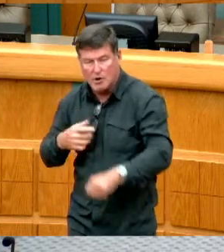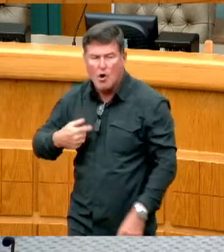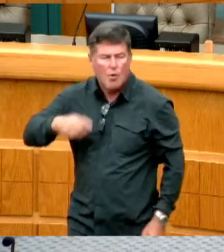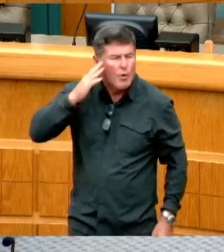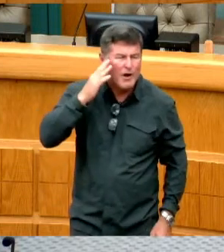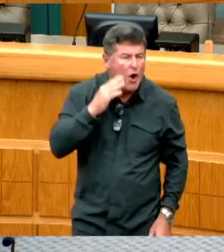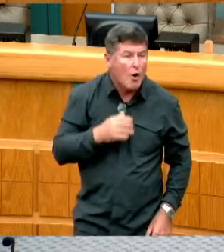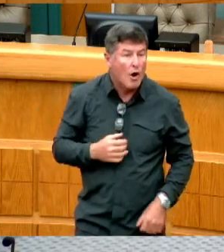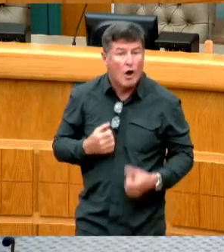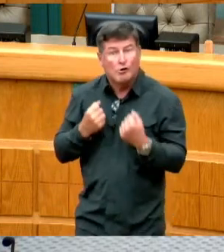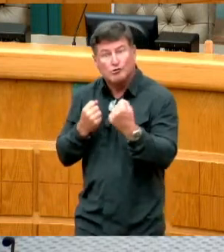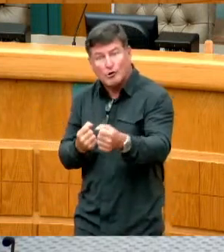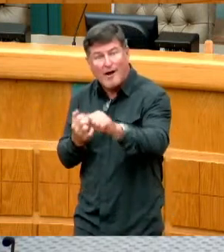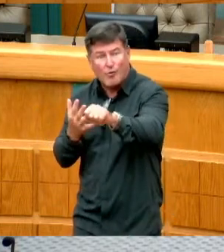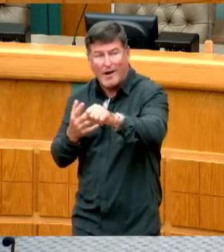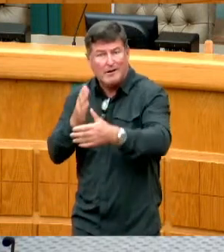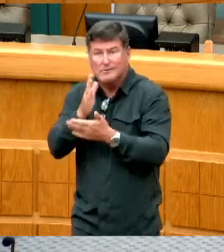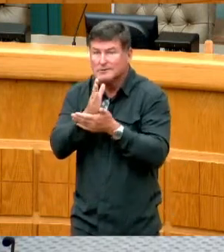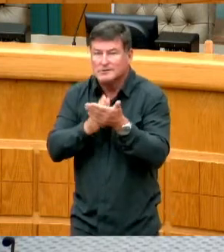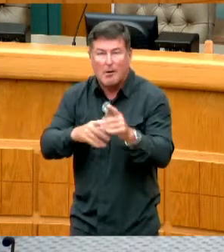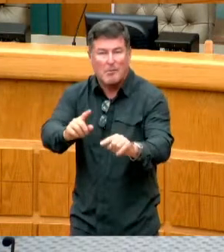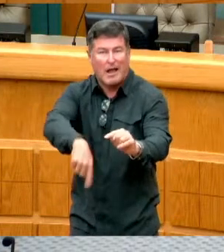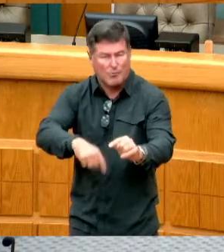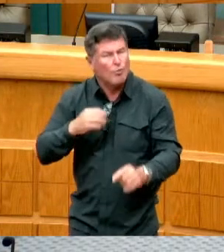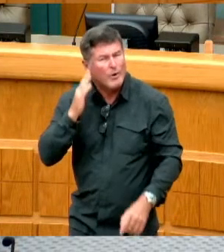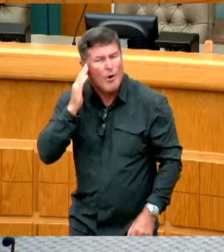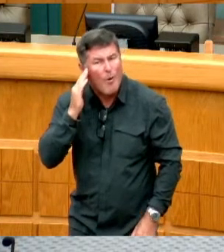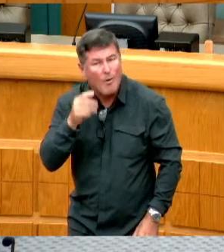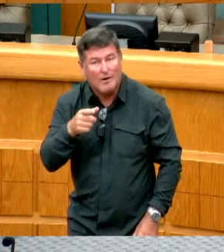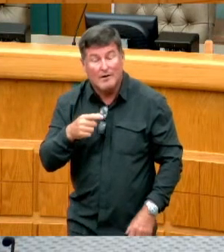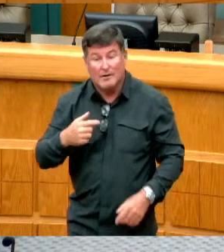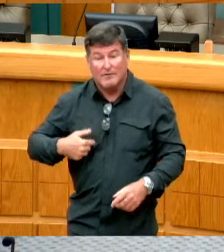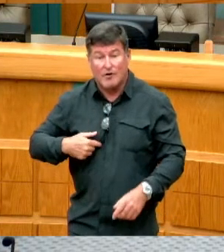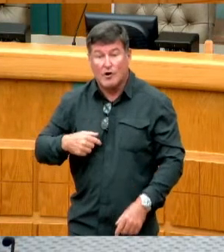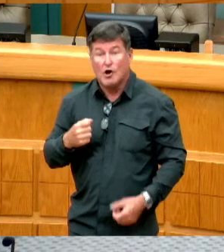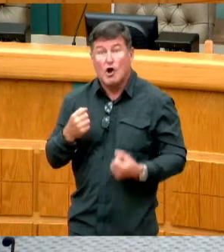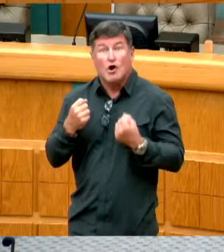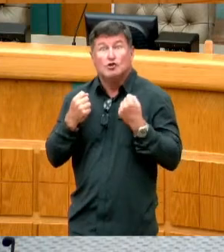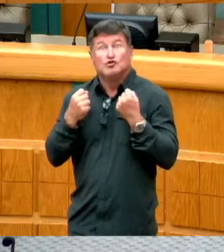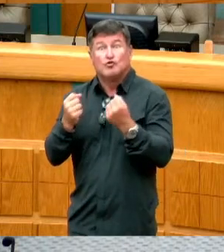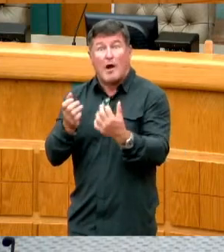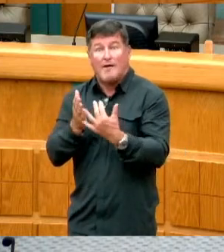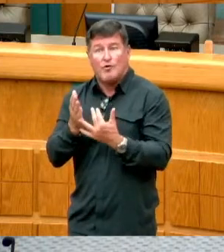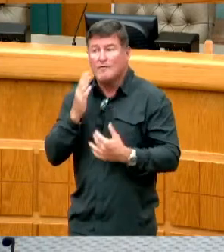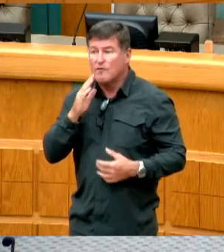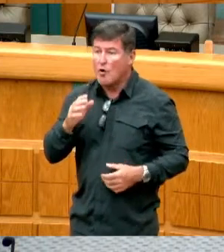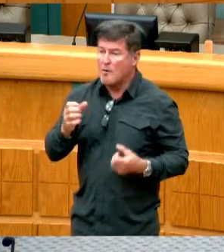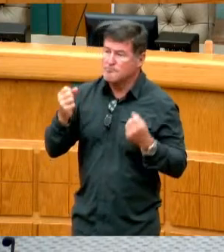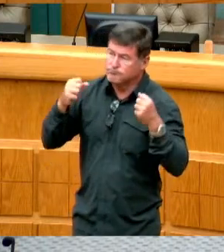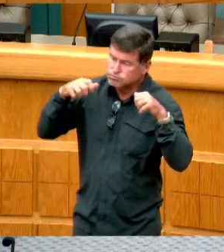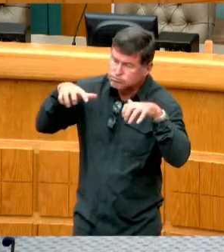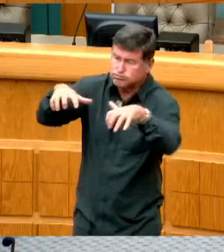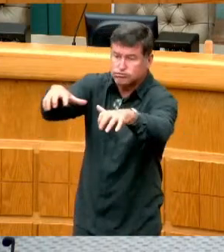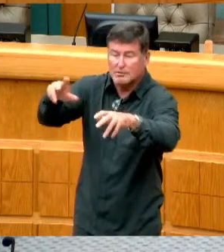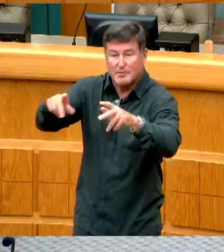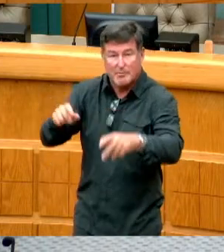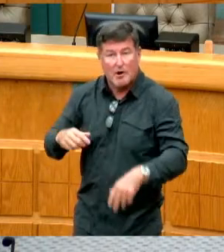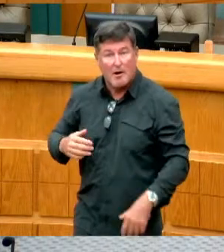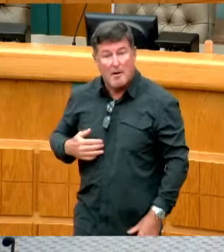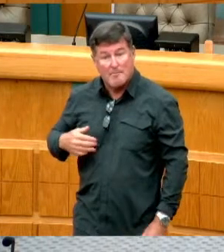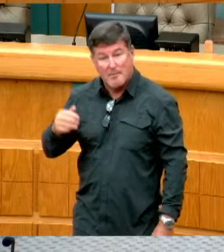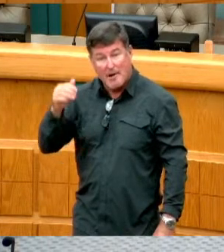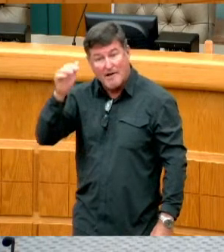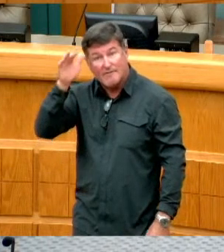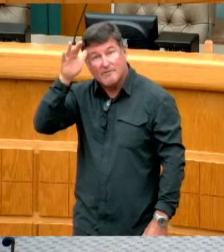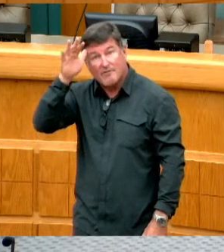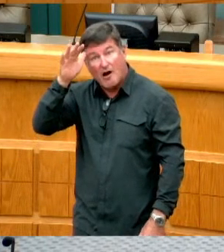everyone. In fact, I tell everyone that the drive-through is for the masses. My 81-year-old father also decided